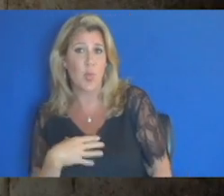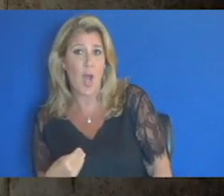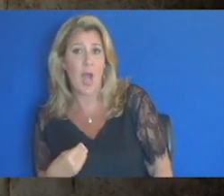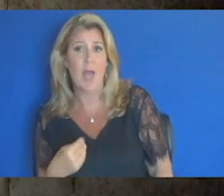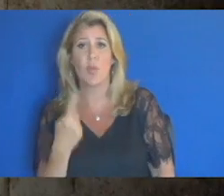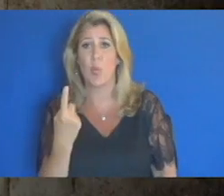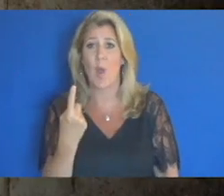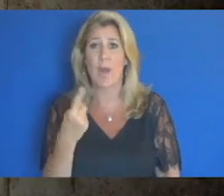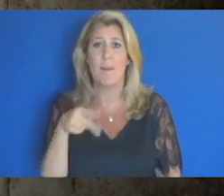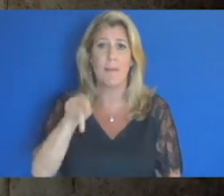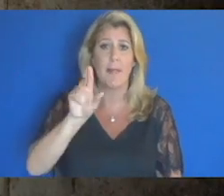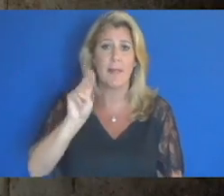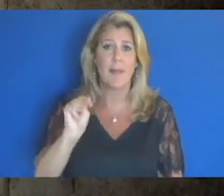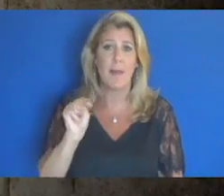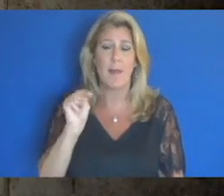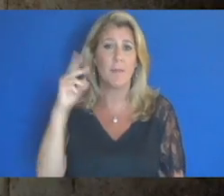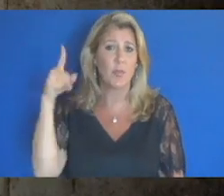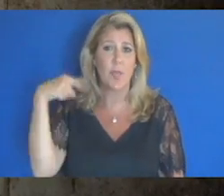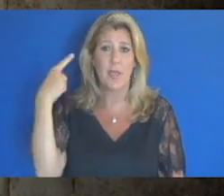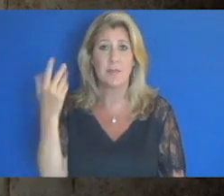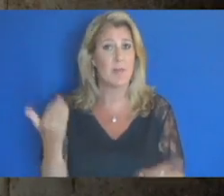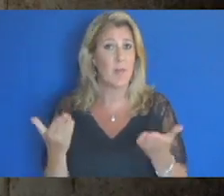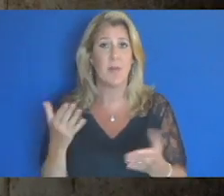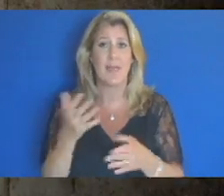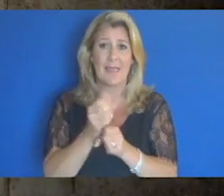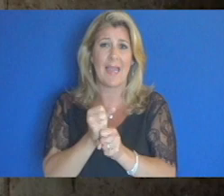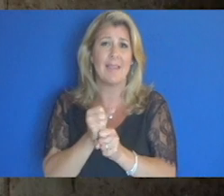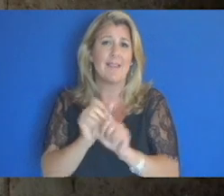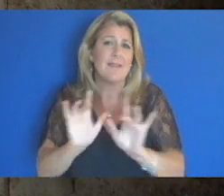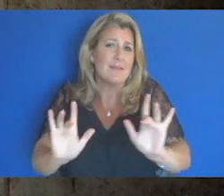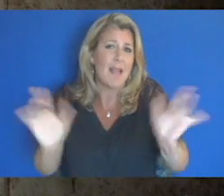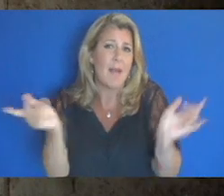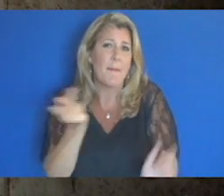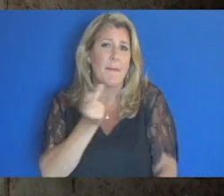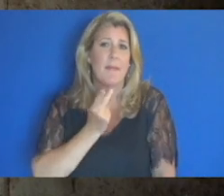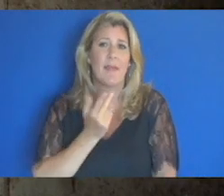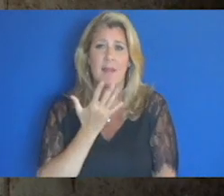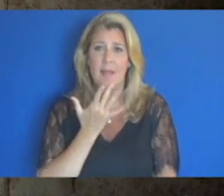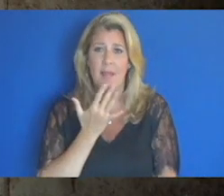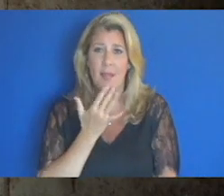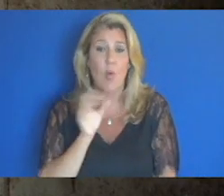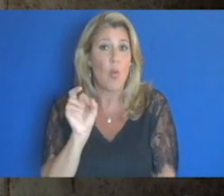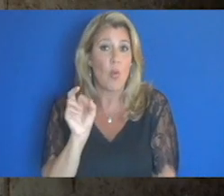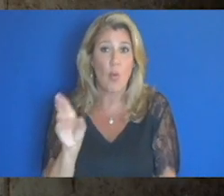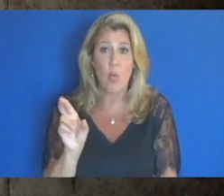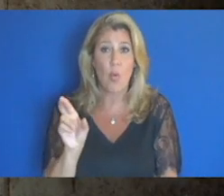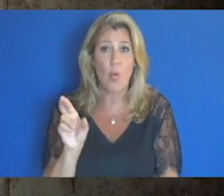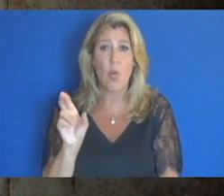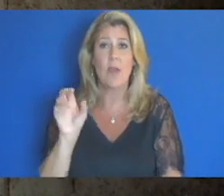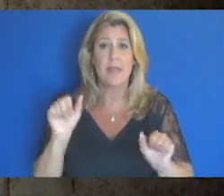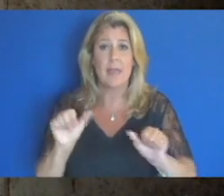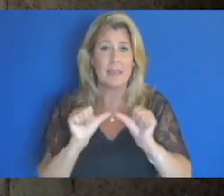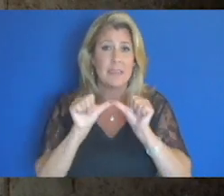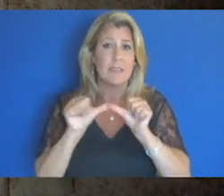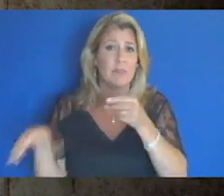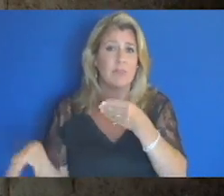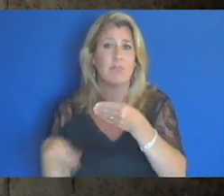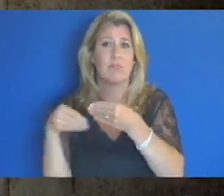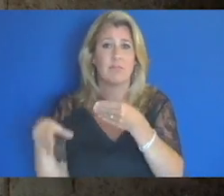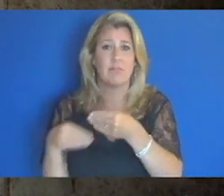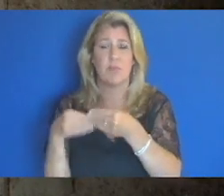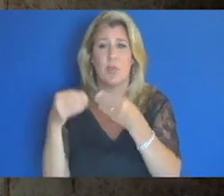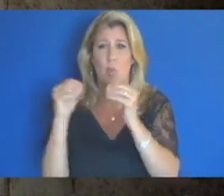and 1 part of Plum Crazy and you will probably get a very light pink color. Or you can